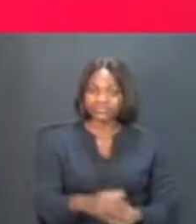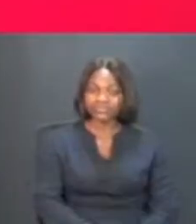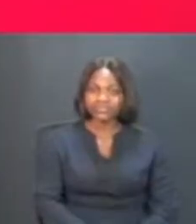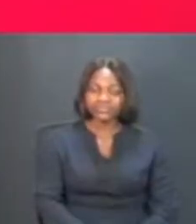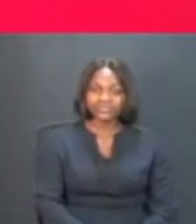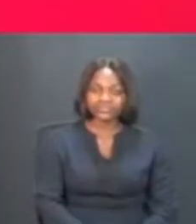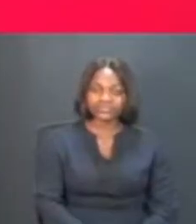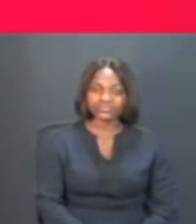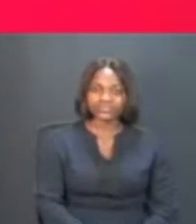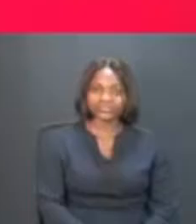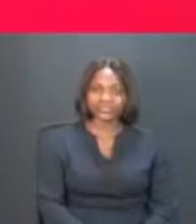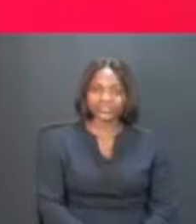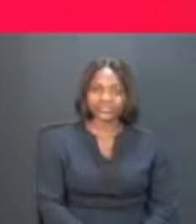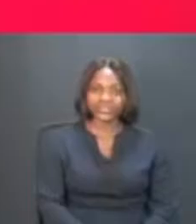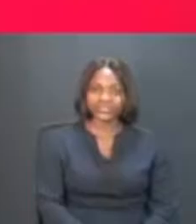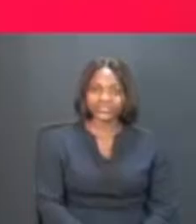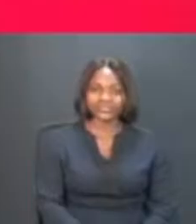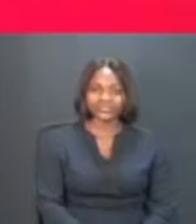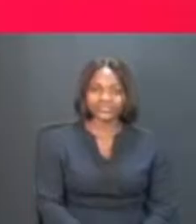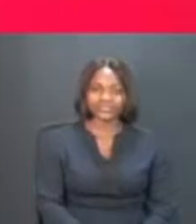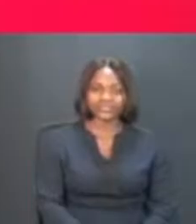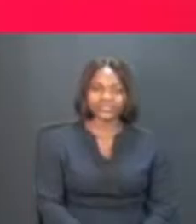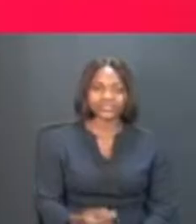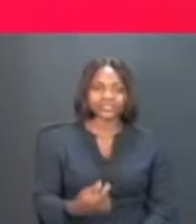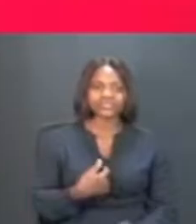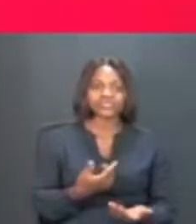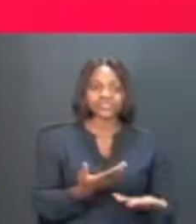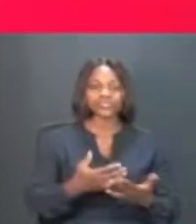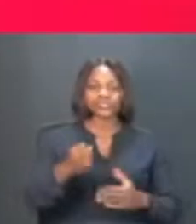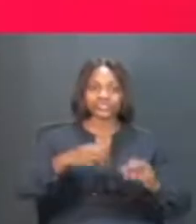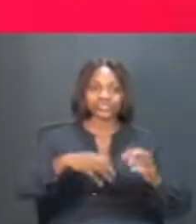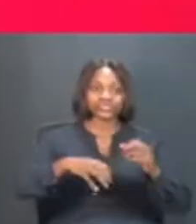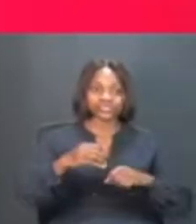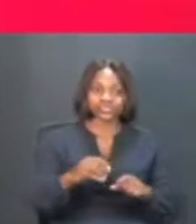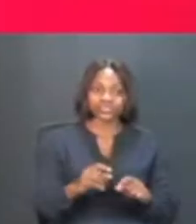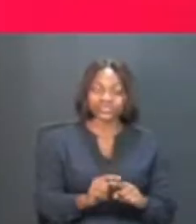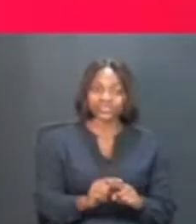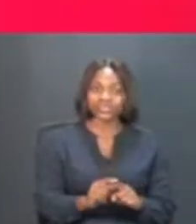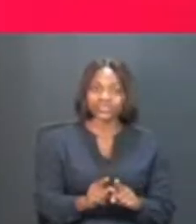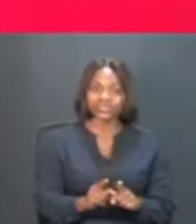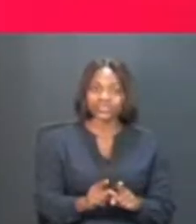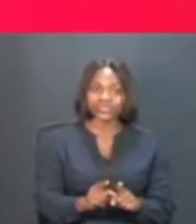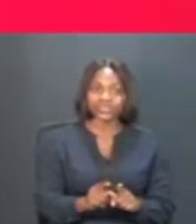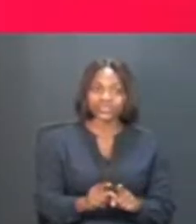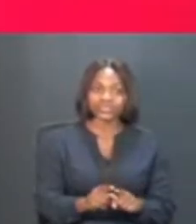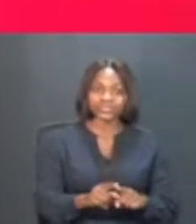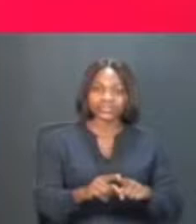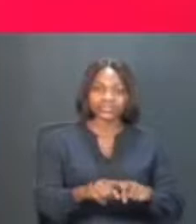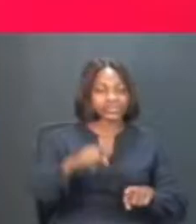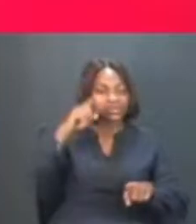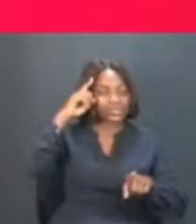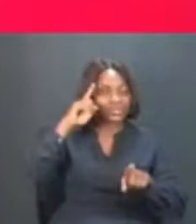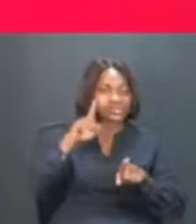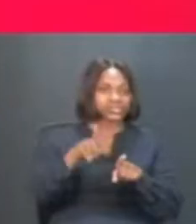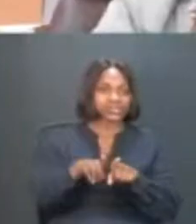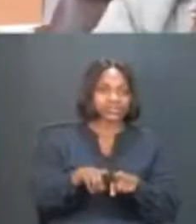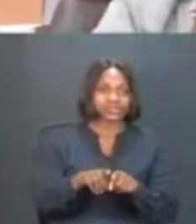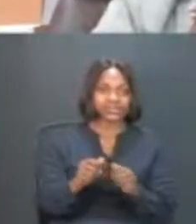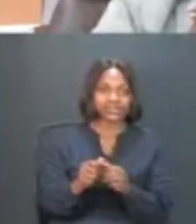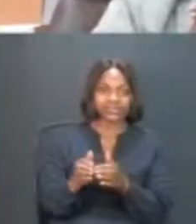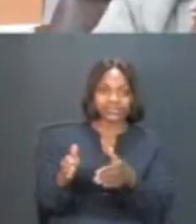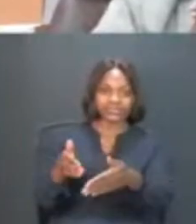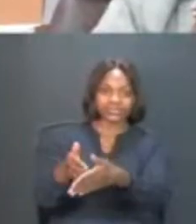Speaker, I would have loved to contribute, subject to some sort of agreement with my majority